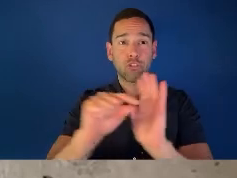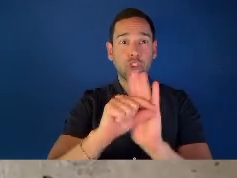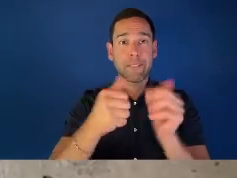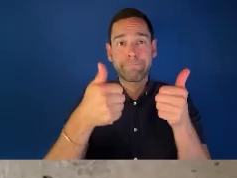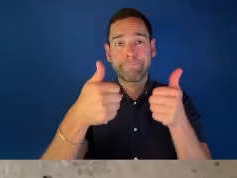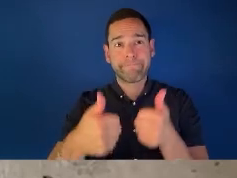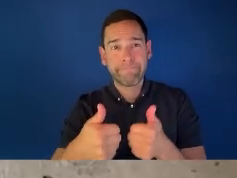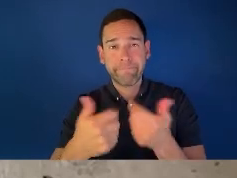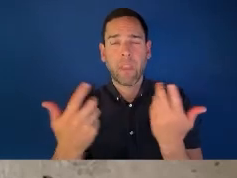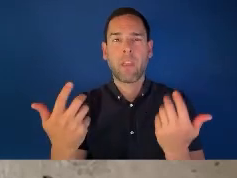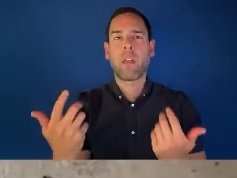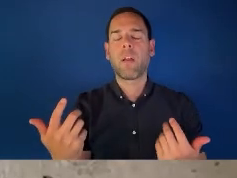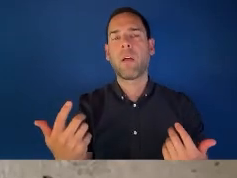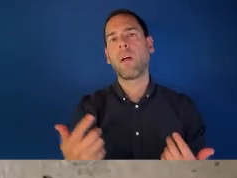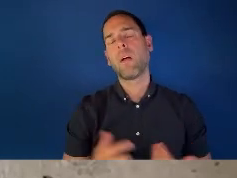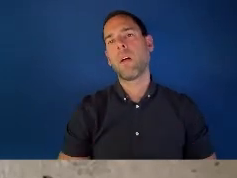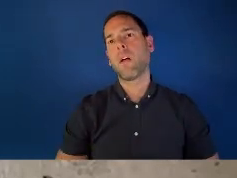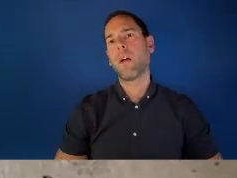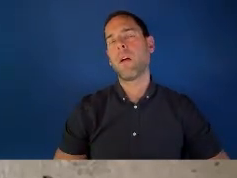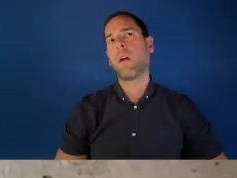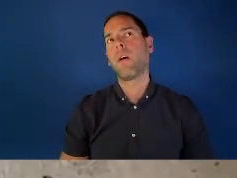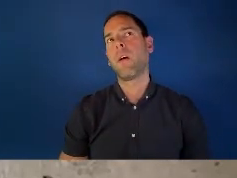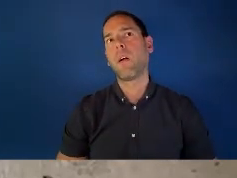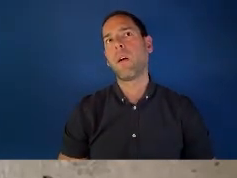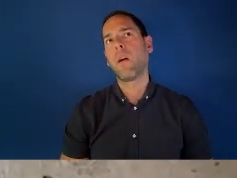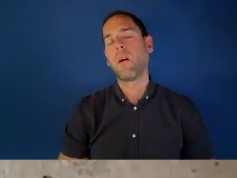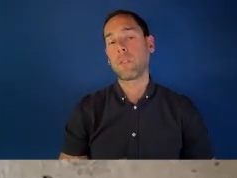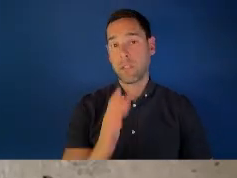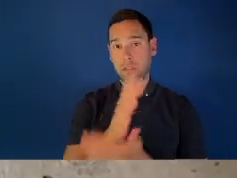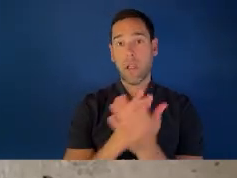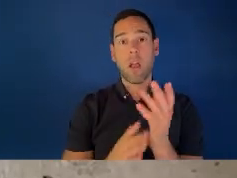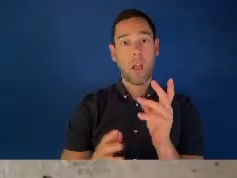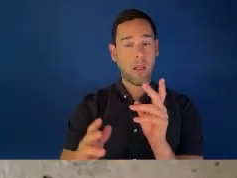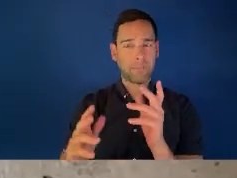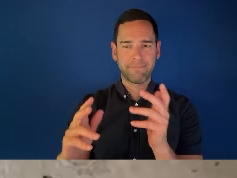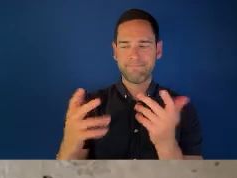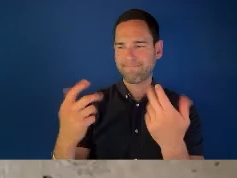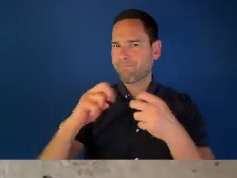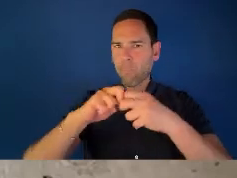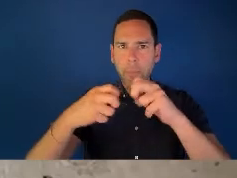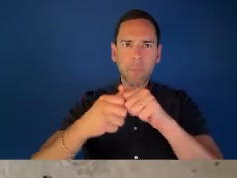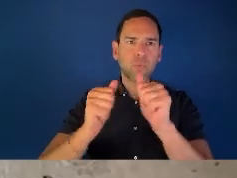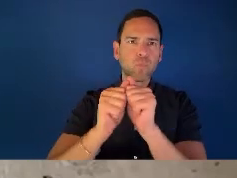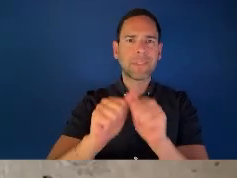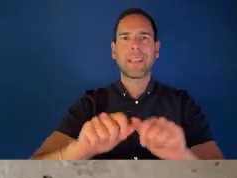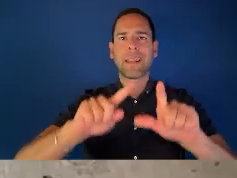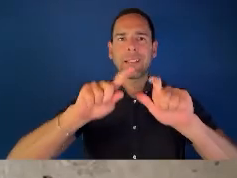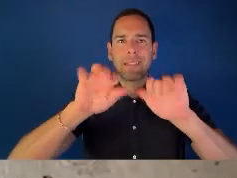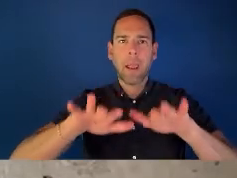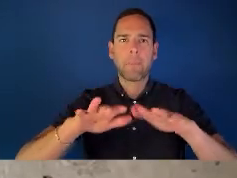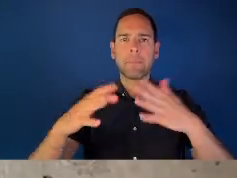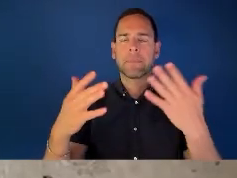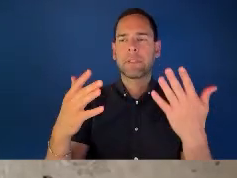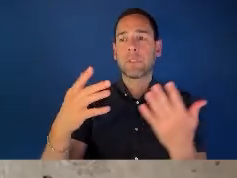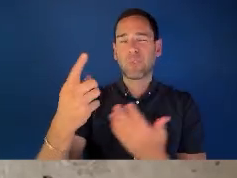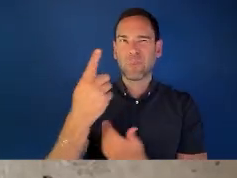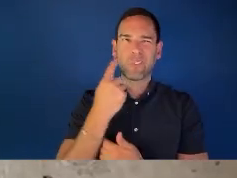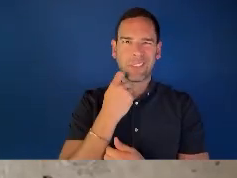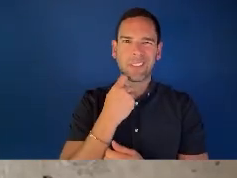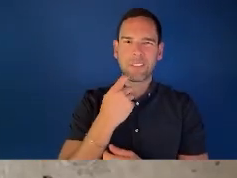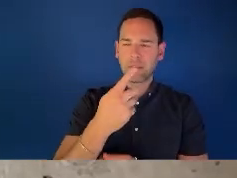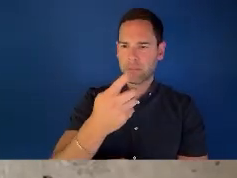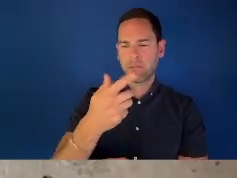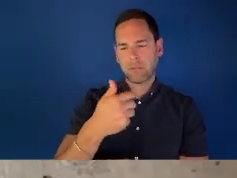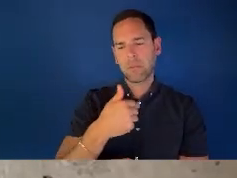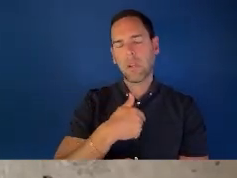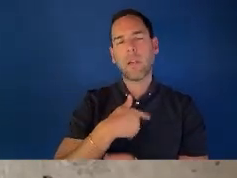professors because professors are complaining about how many accommodation requests they get every quarter.